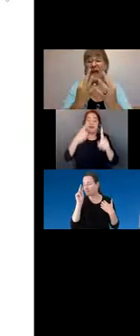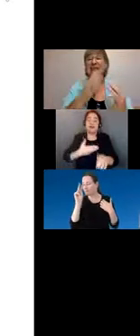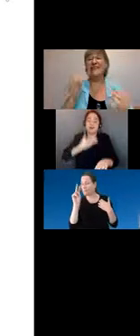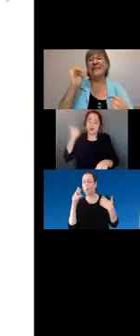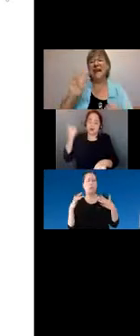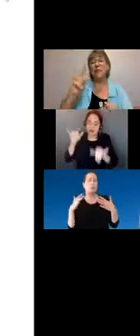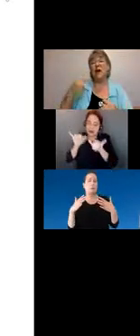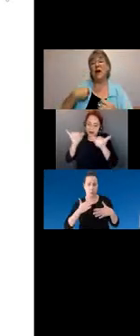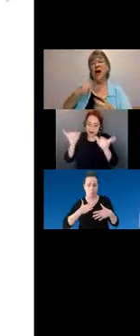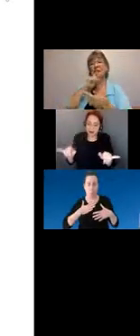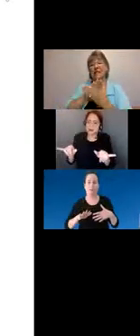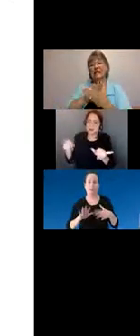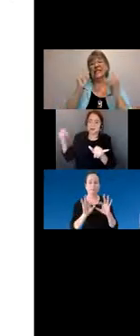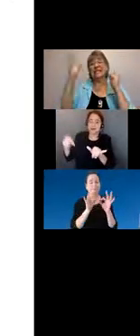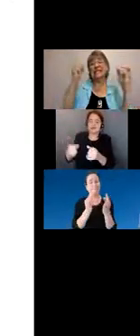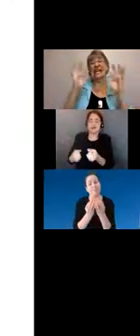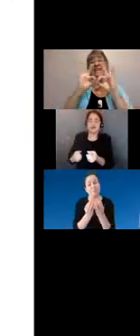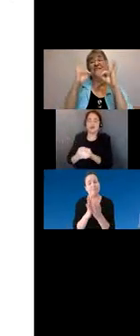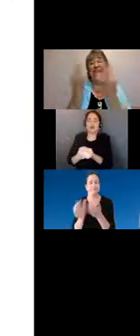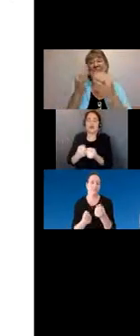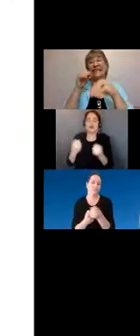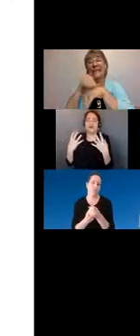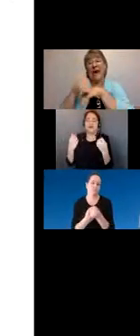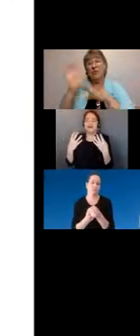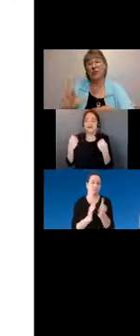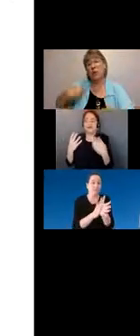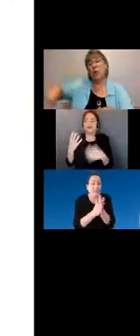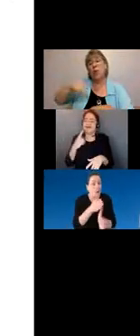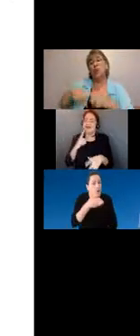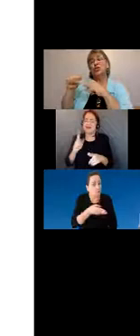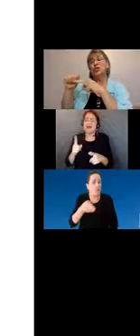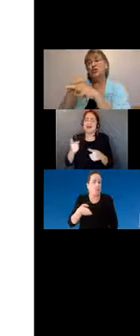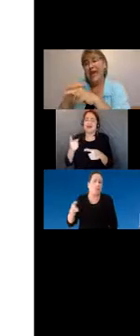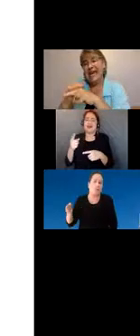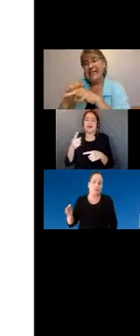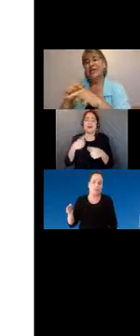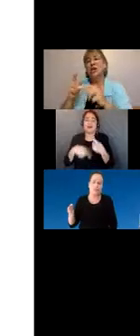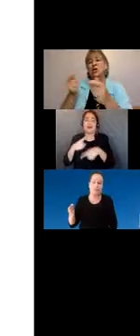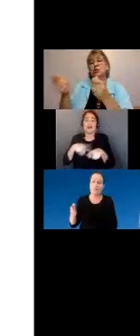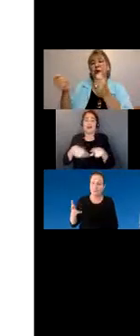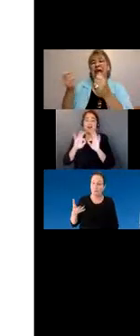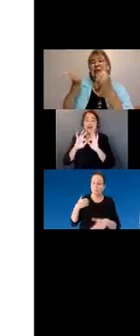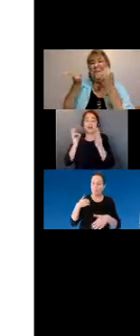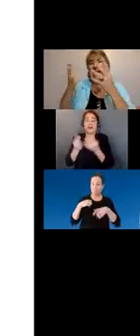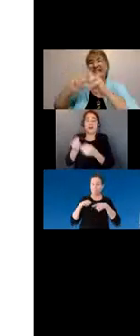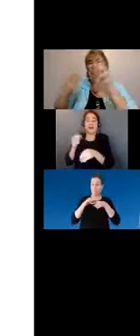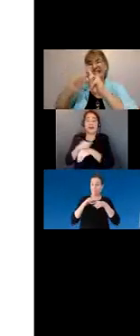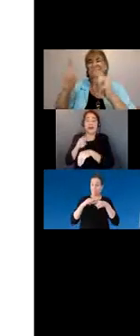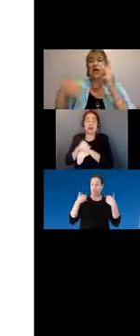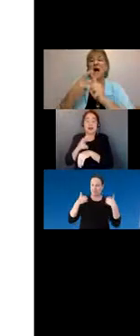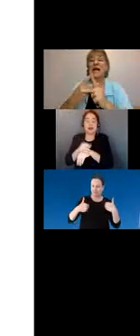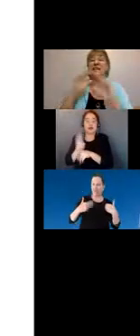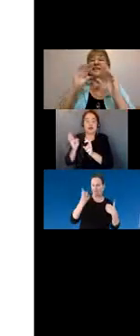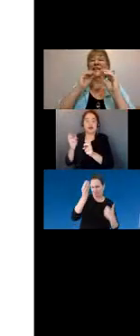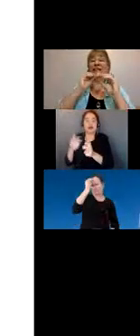signing families. And that's where I believe signing family counselors were trained to handle many